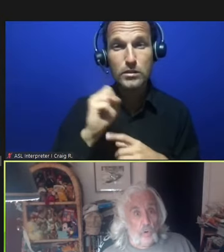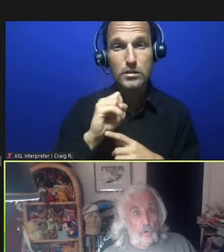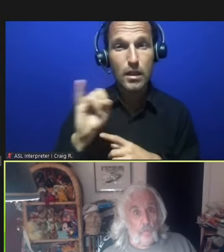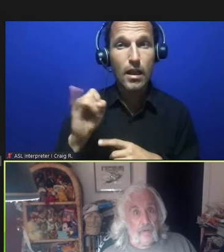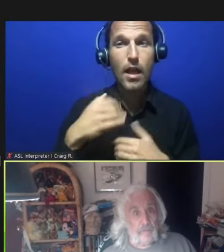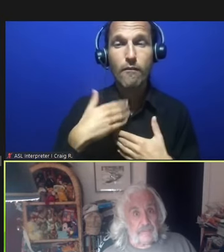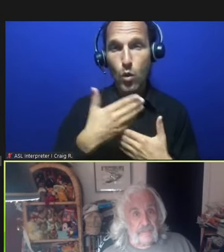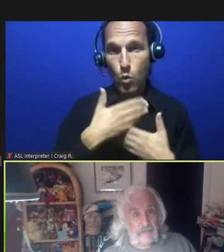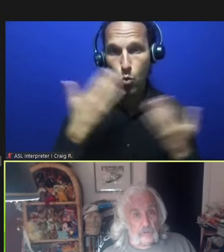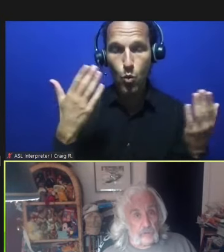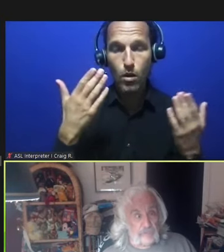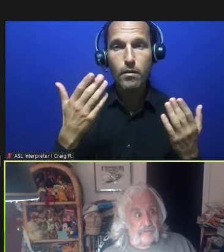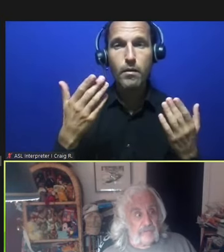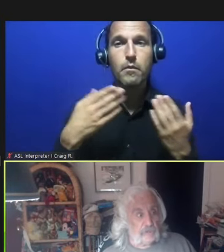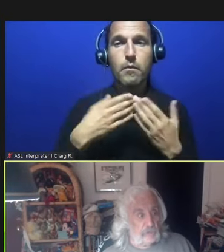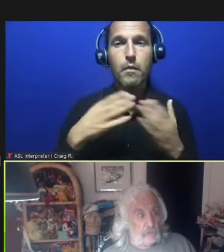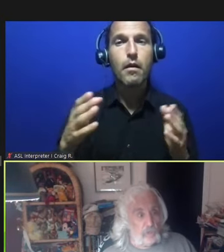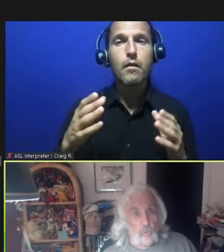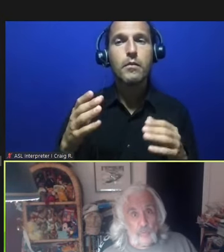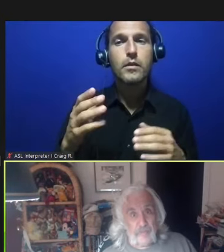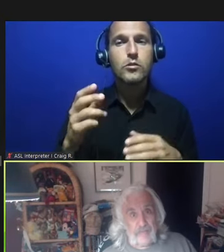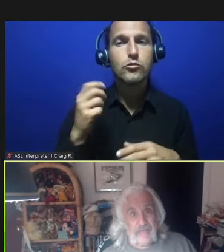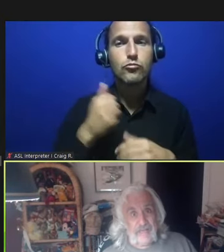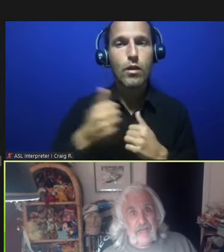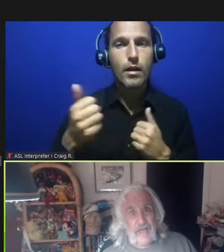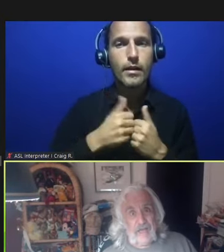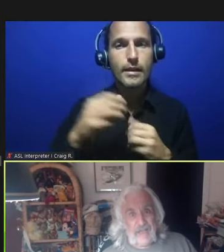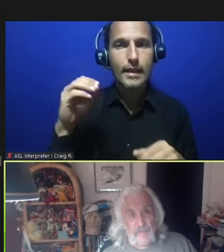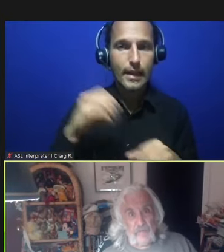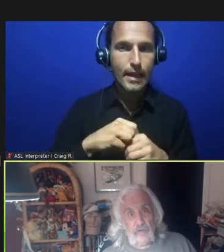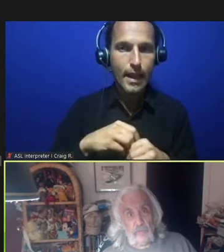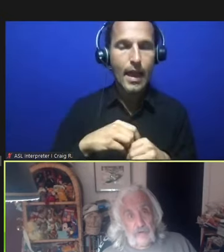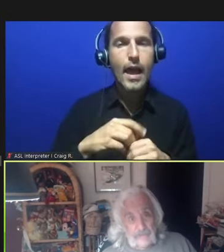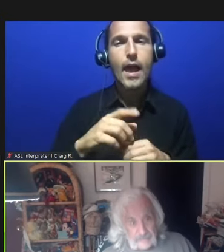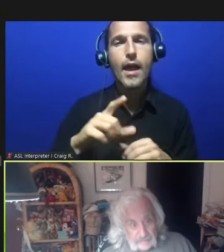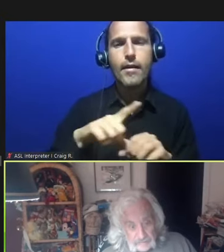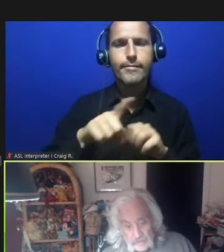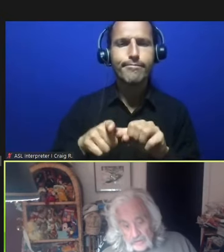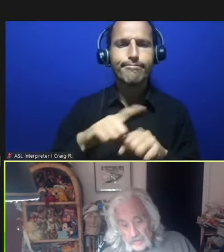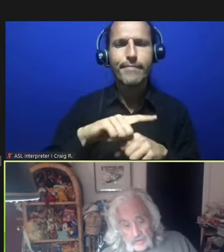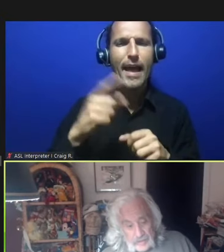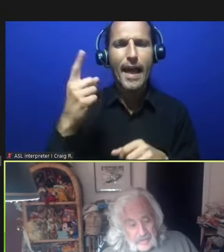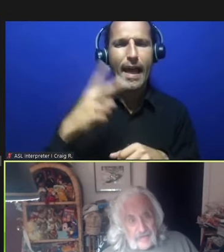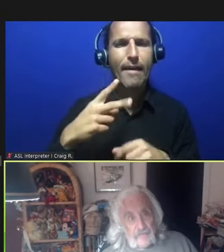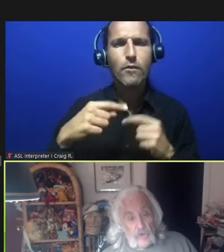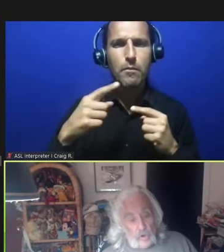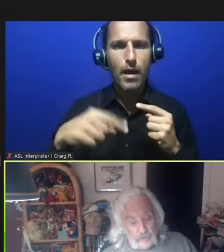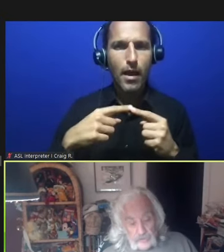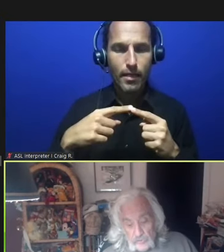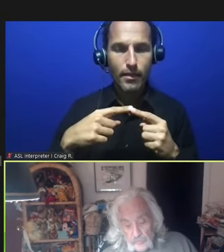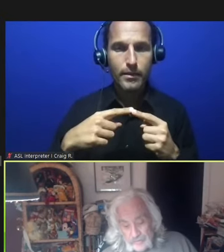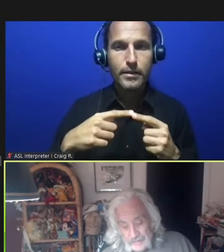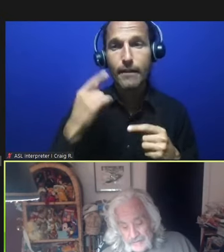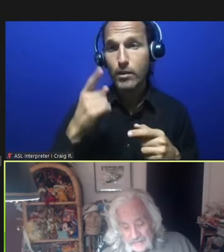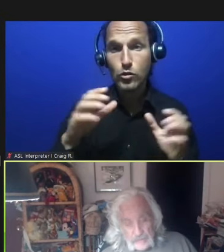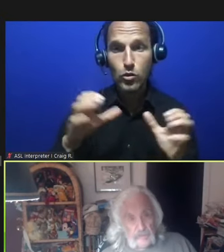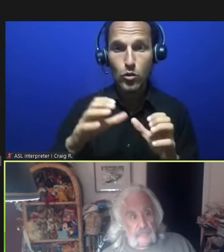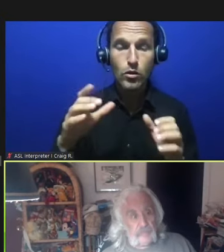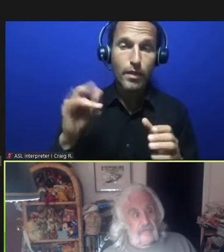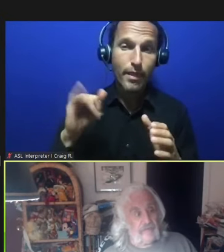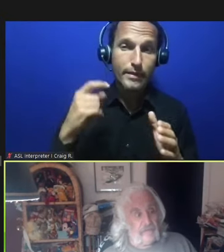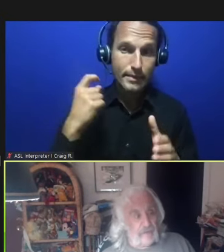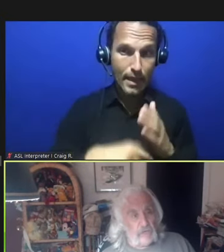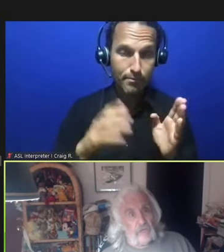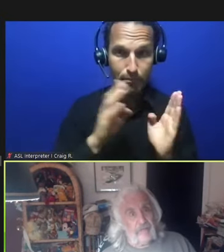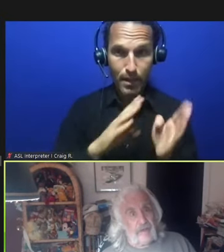no public transportation within a half mile radius. If you are going to put this taxation